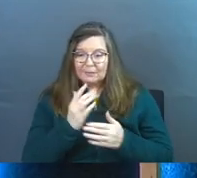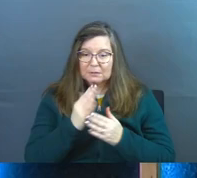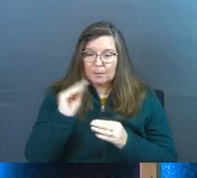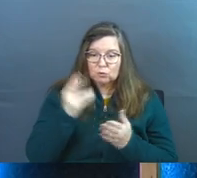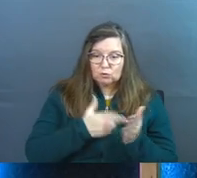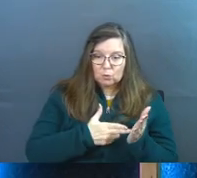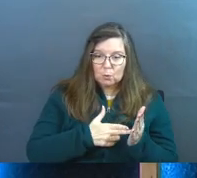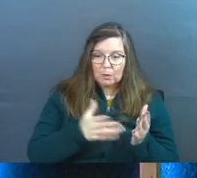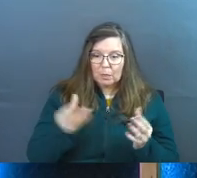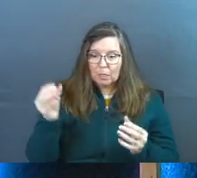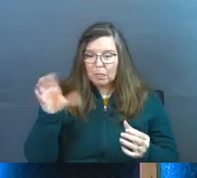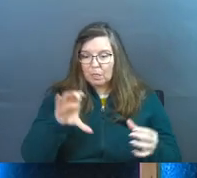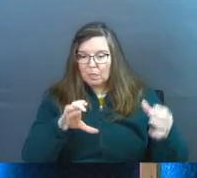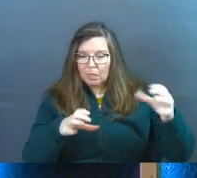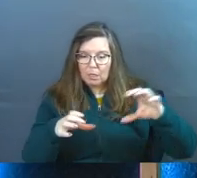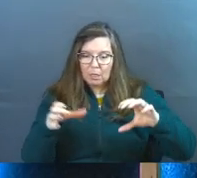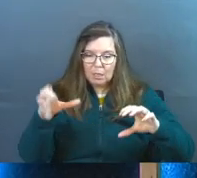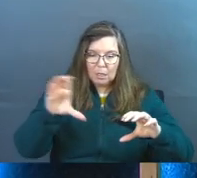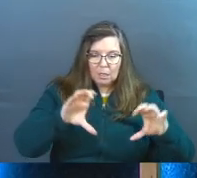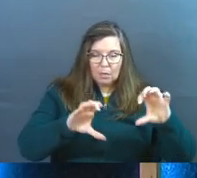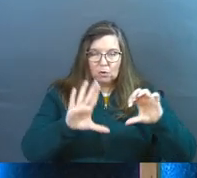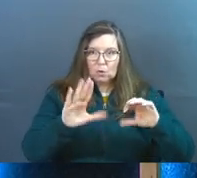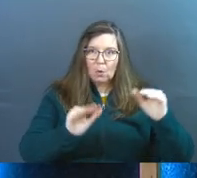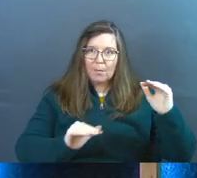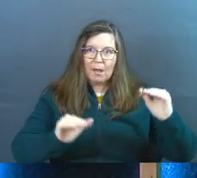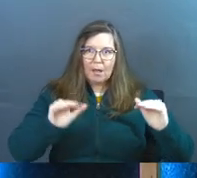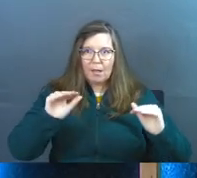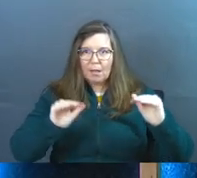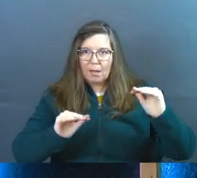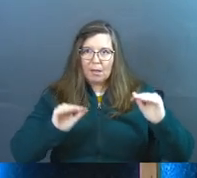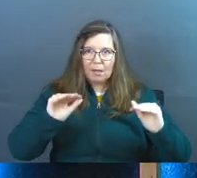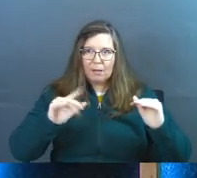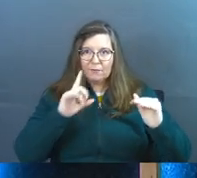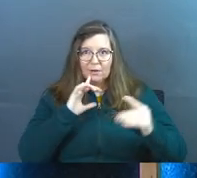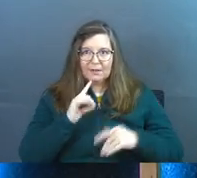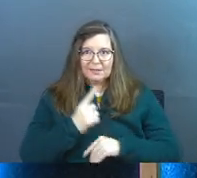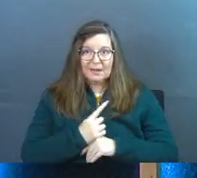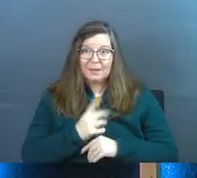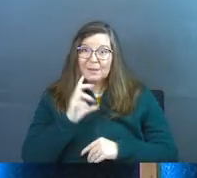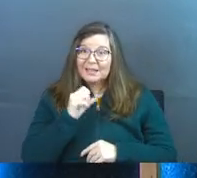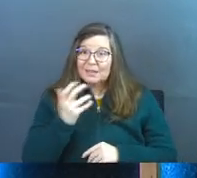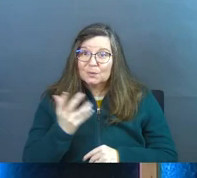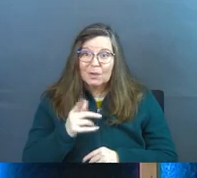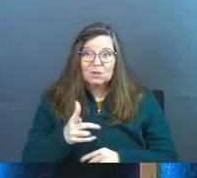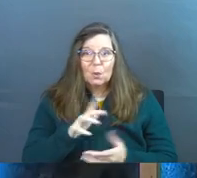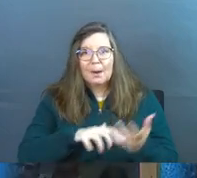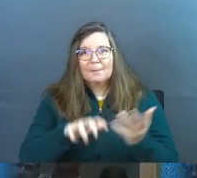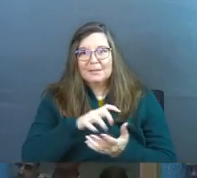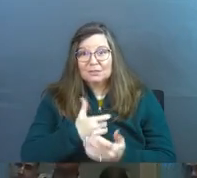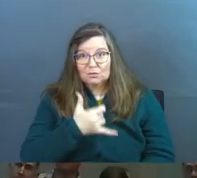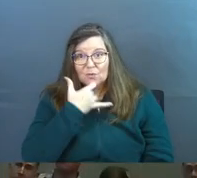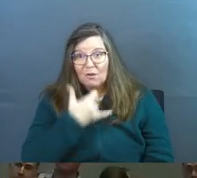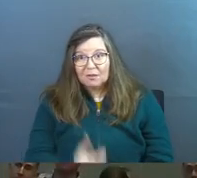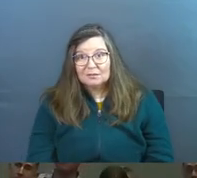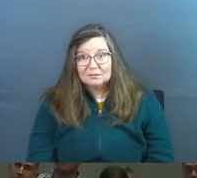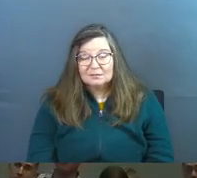truth. You're going to give them your little balance for the day. Guess what? Your mix is